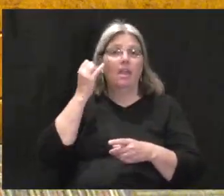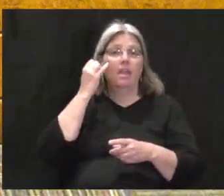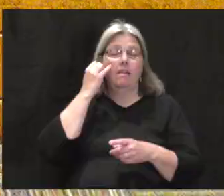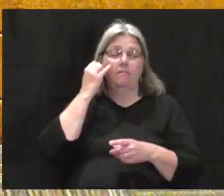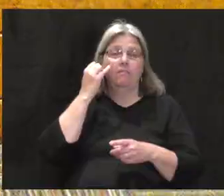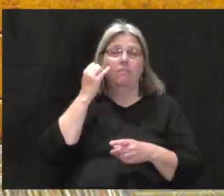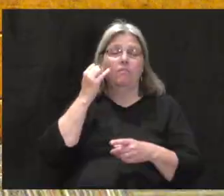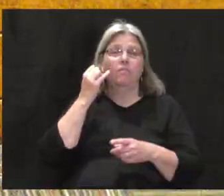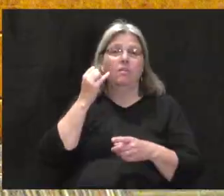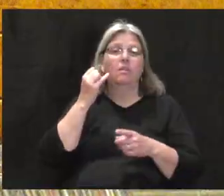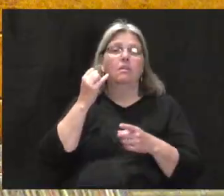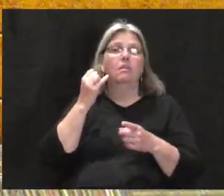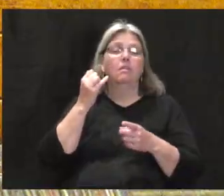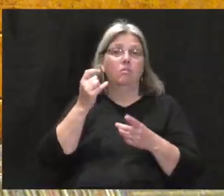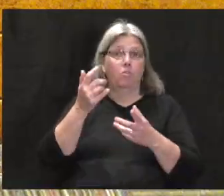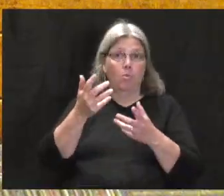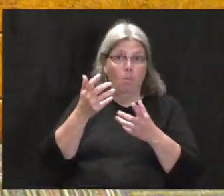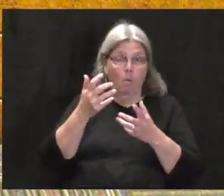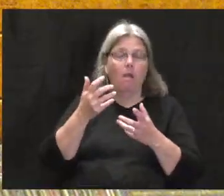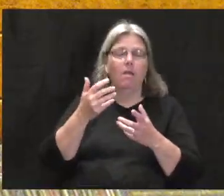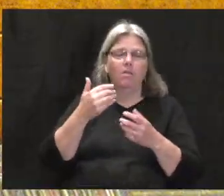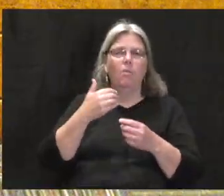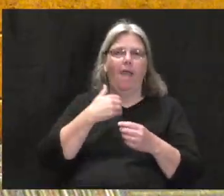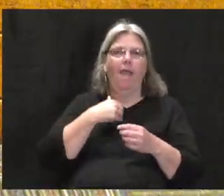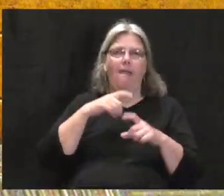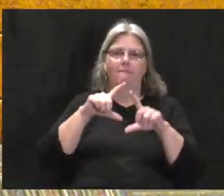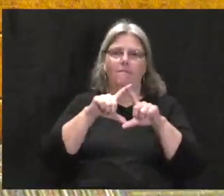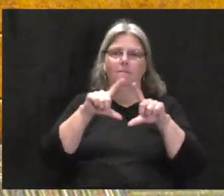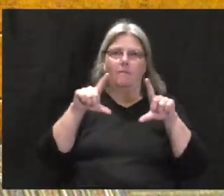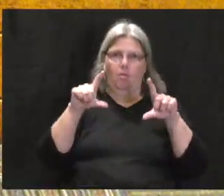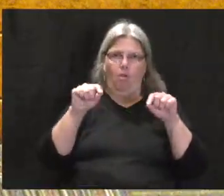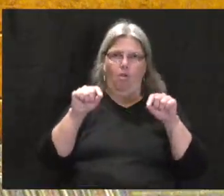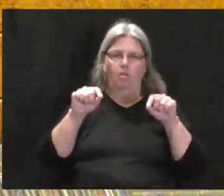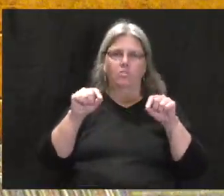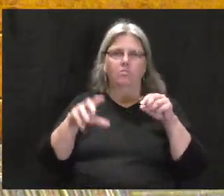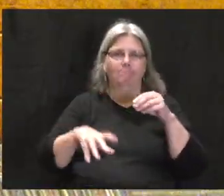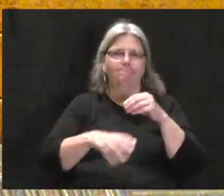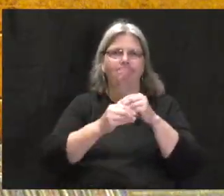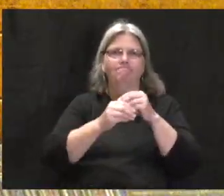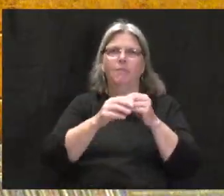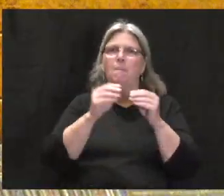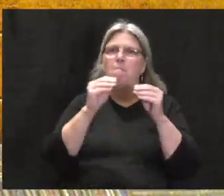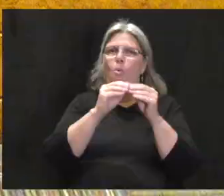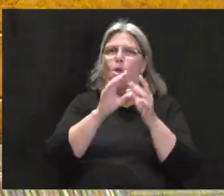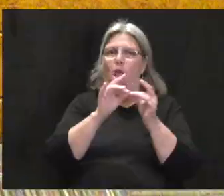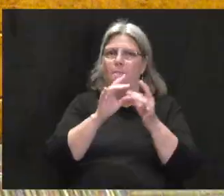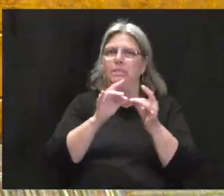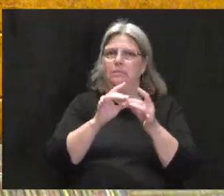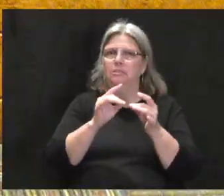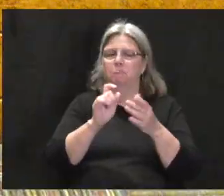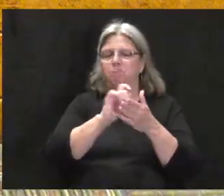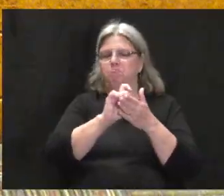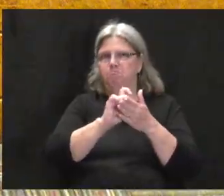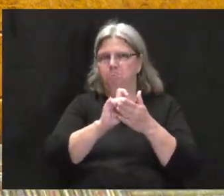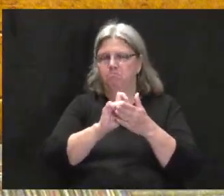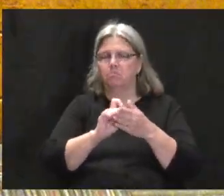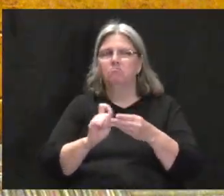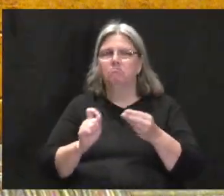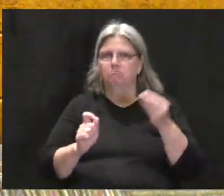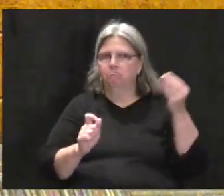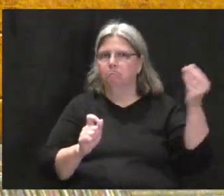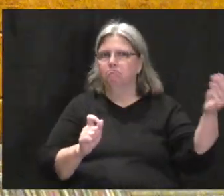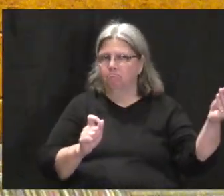of the staff. So, all right, I always love to get a volunteer to do, to report out. Which group would like to